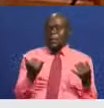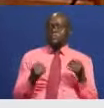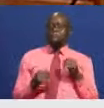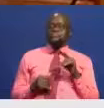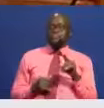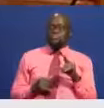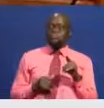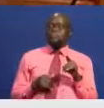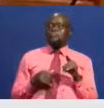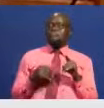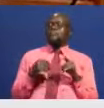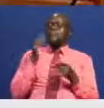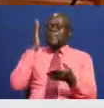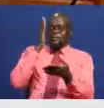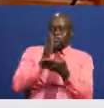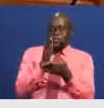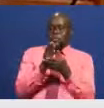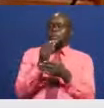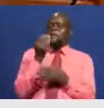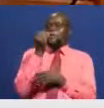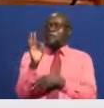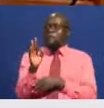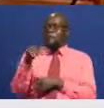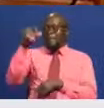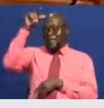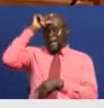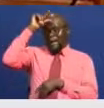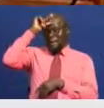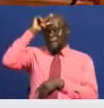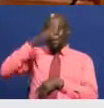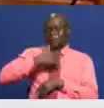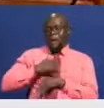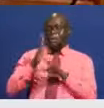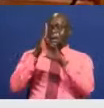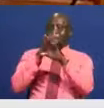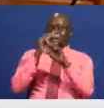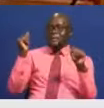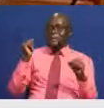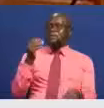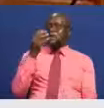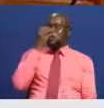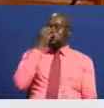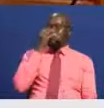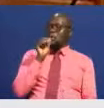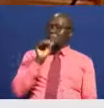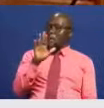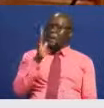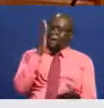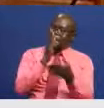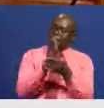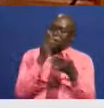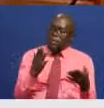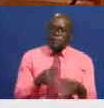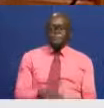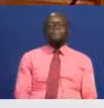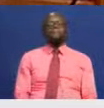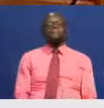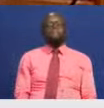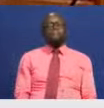Speaker, let me come to the realities of the government of our President, President William Samoei Ruto. Madam